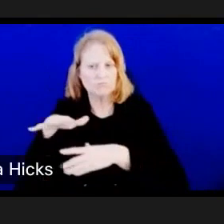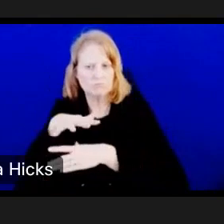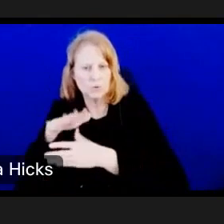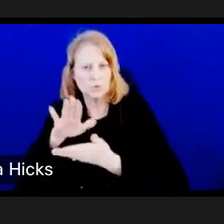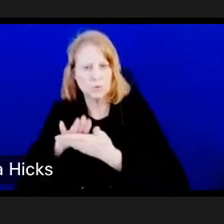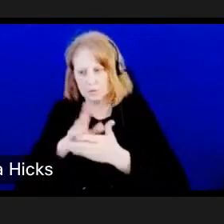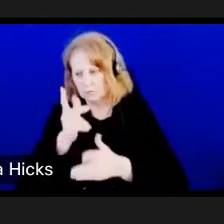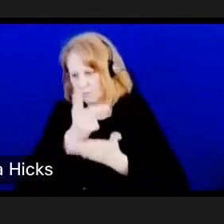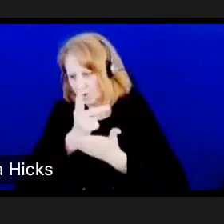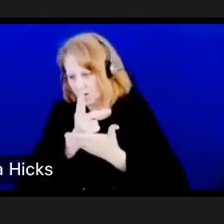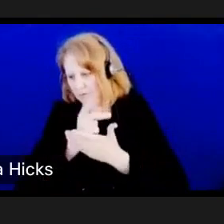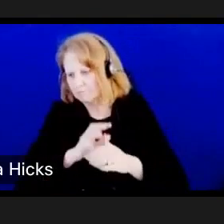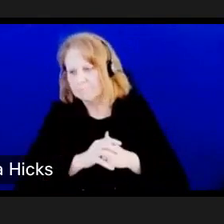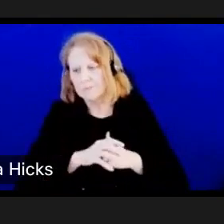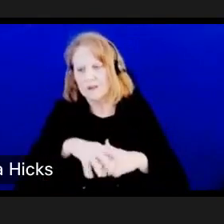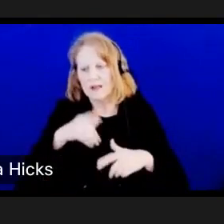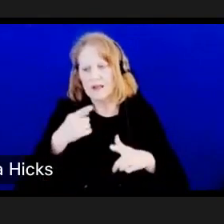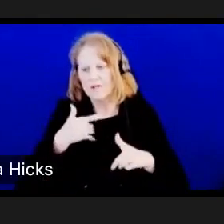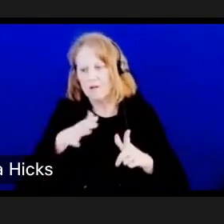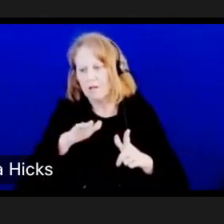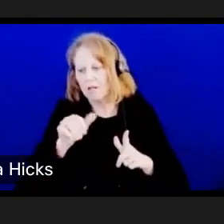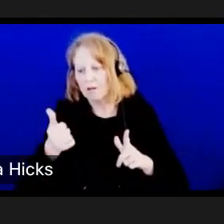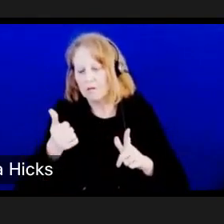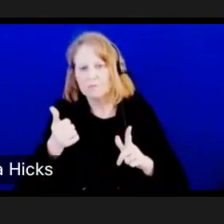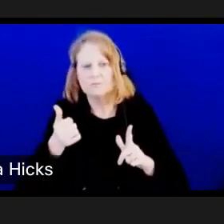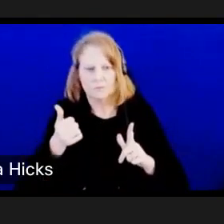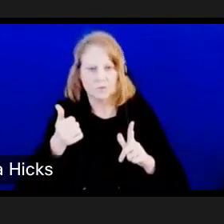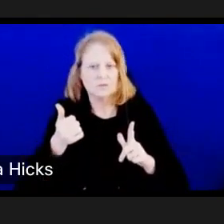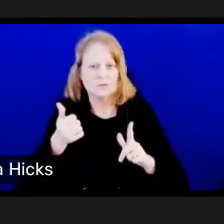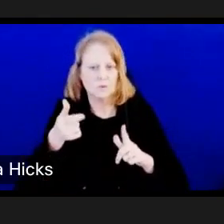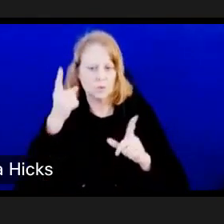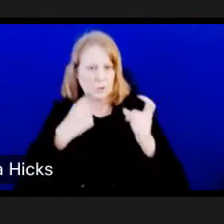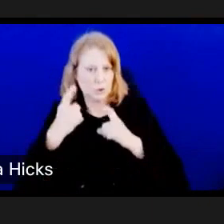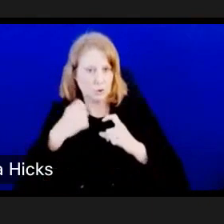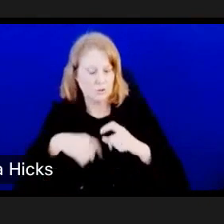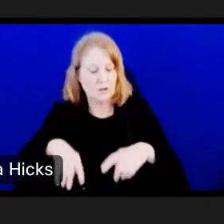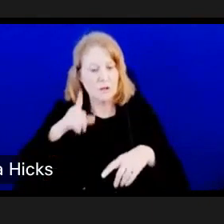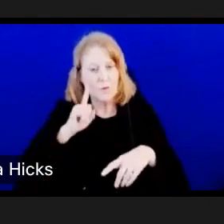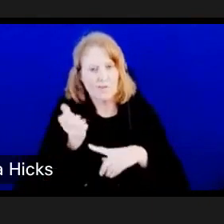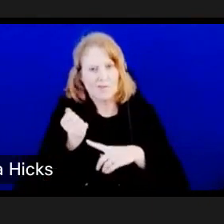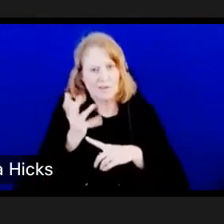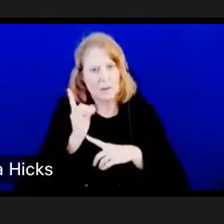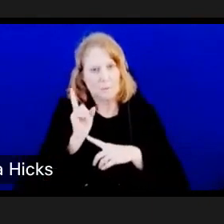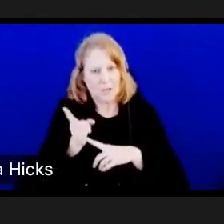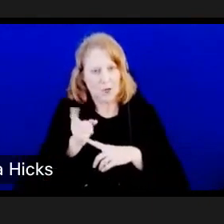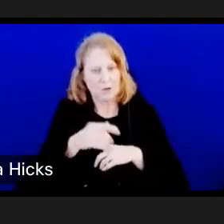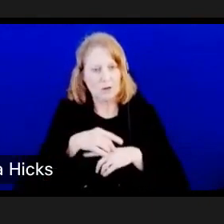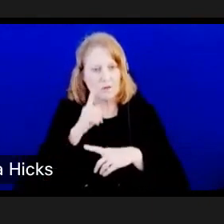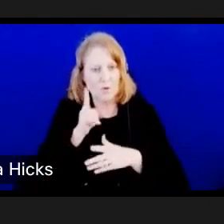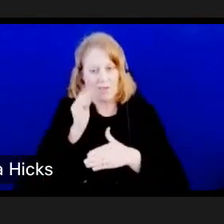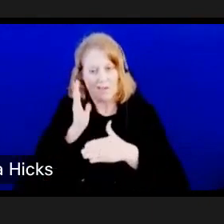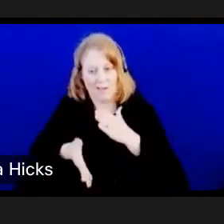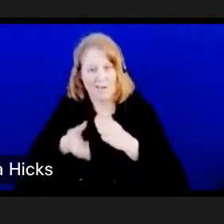I'm just going to ask, because we have a lot of other folks that want to ask questions, and we're at sort of the 15-minute mark to the end of the